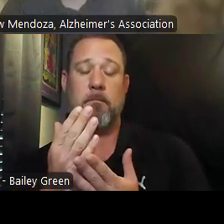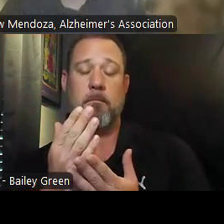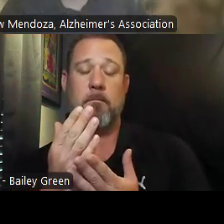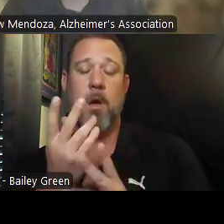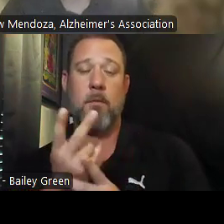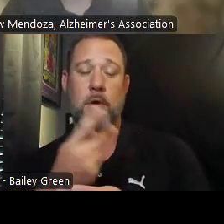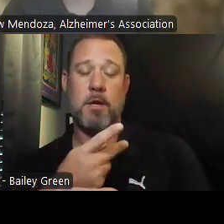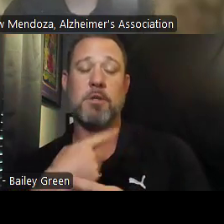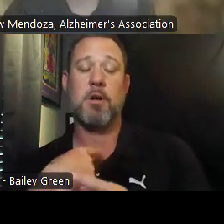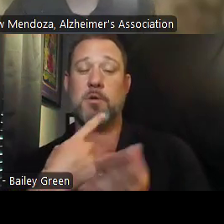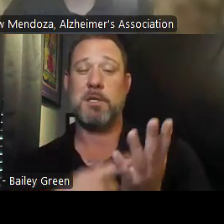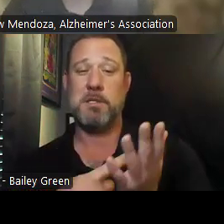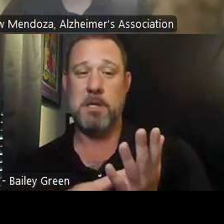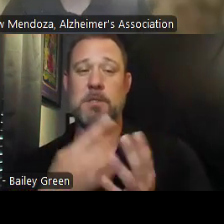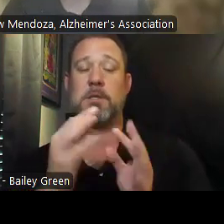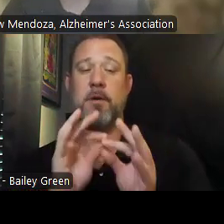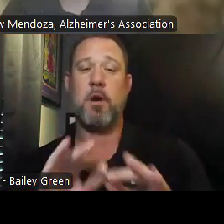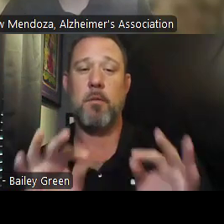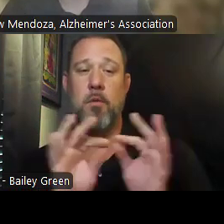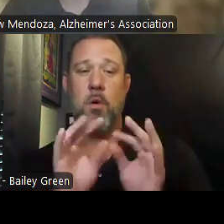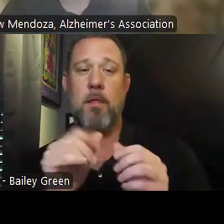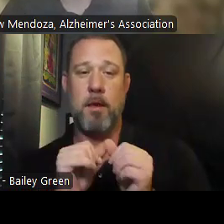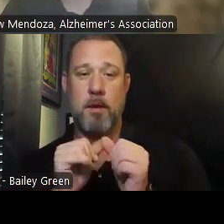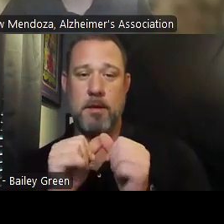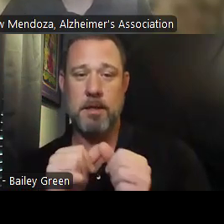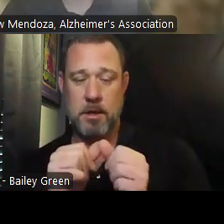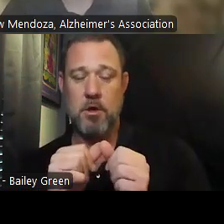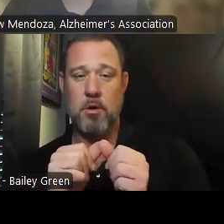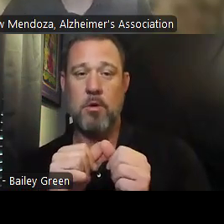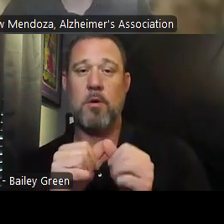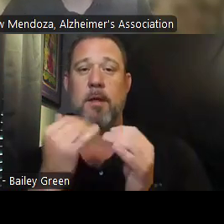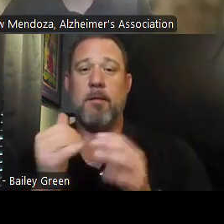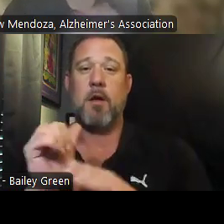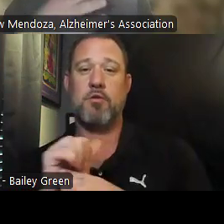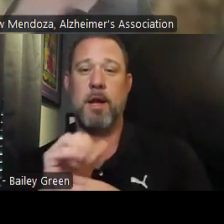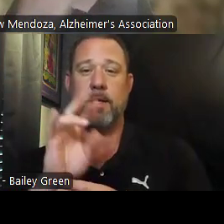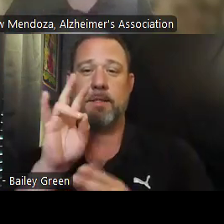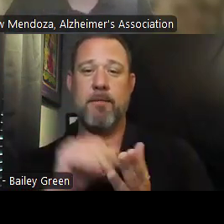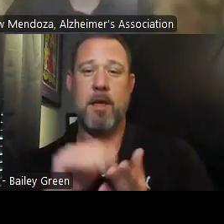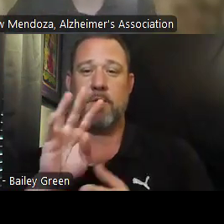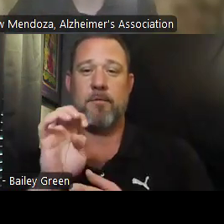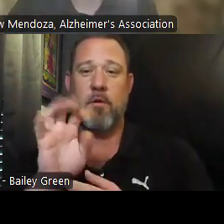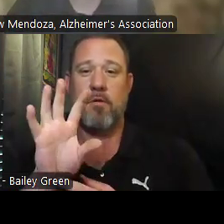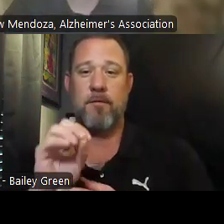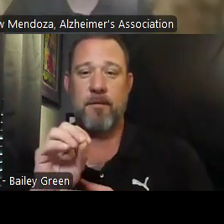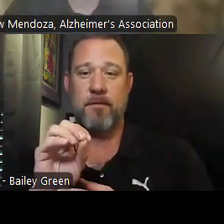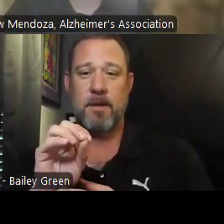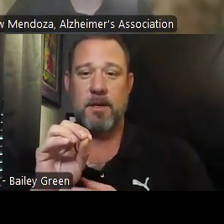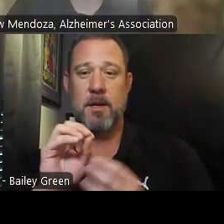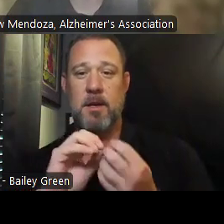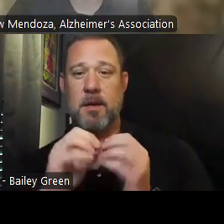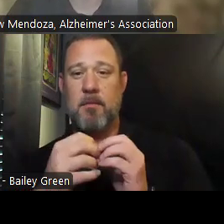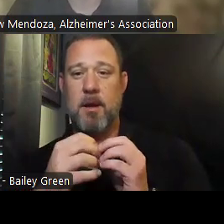as we discussed last time, it's really important that they continue on. They've now trained 7,450. My